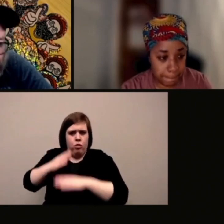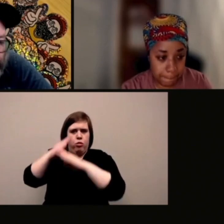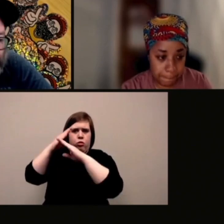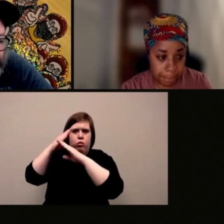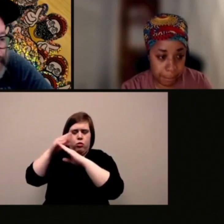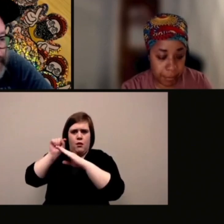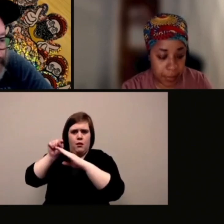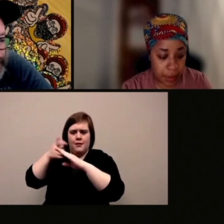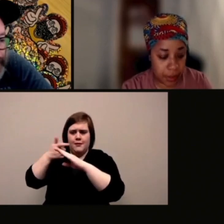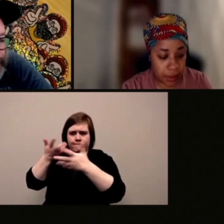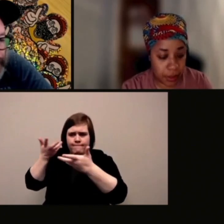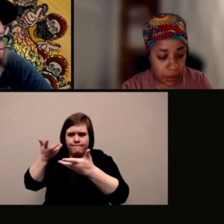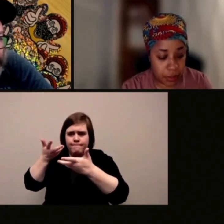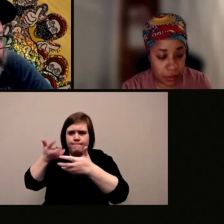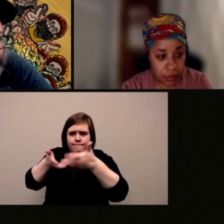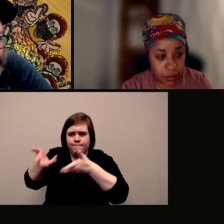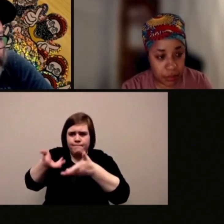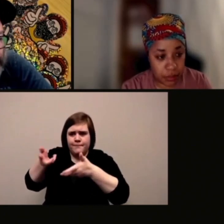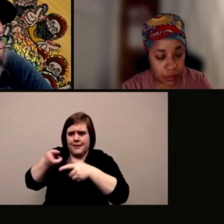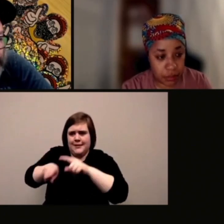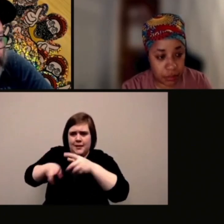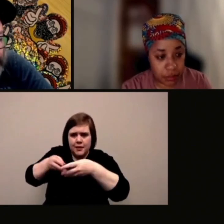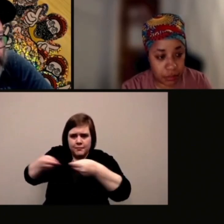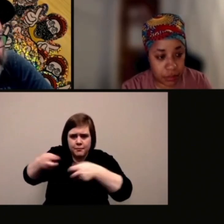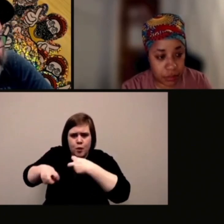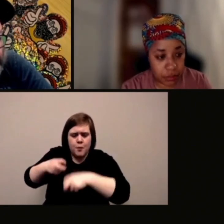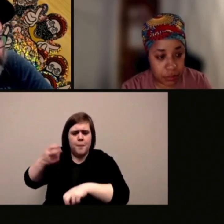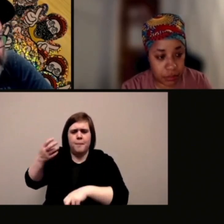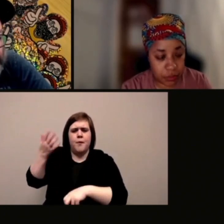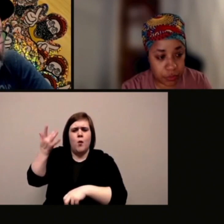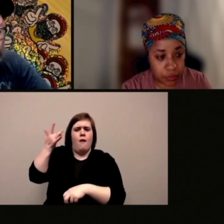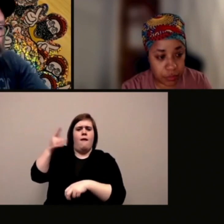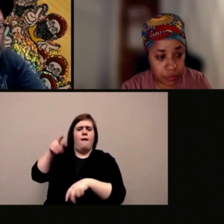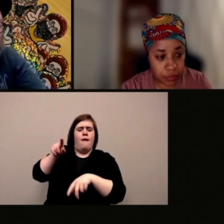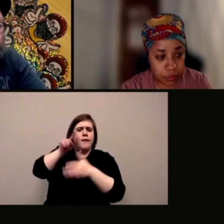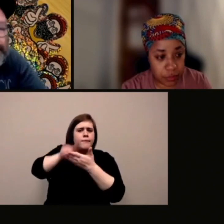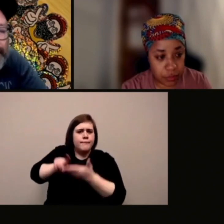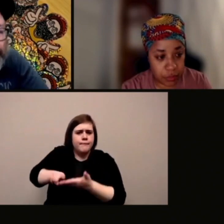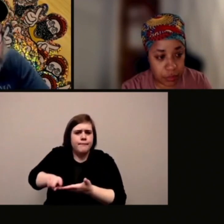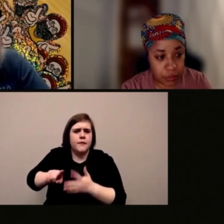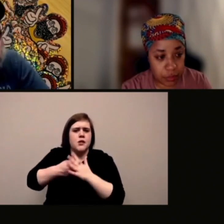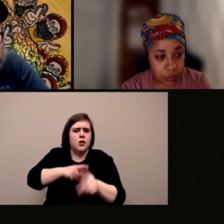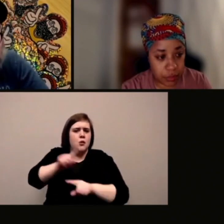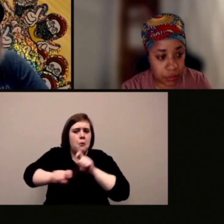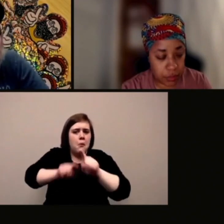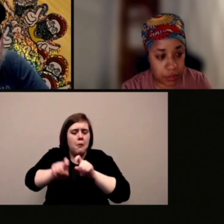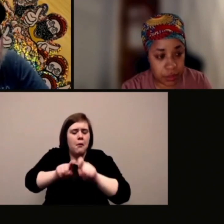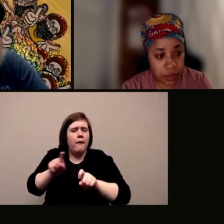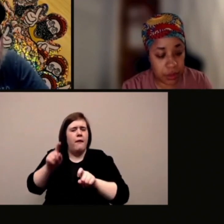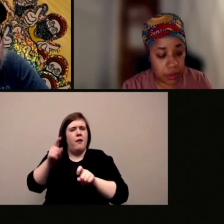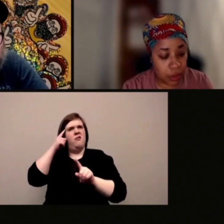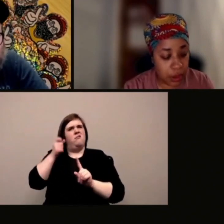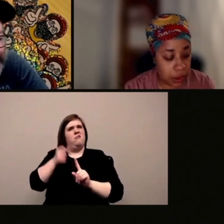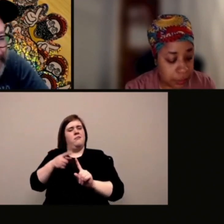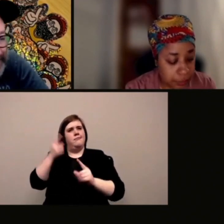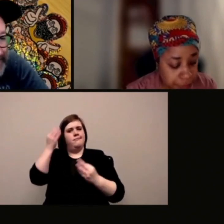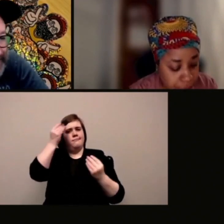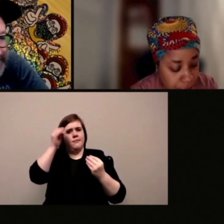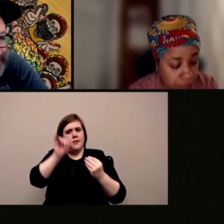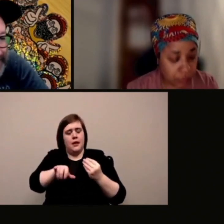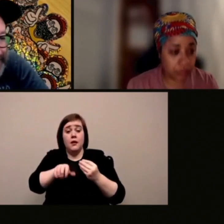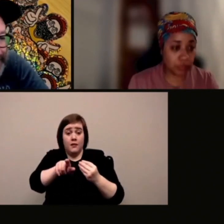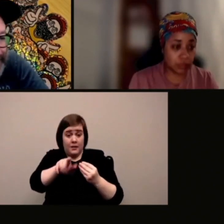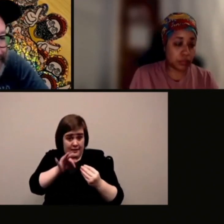able to solve these problems. So they start to ask you questions. If you're interested in that, I'm sure you all know how